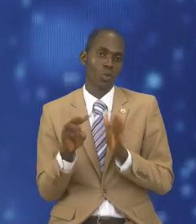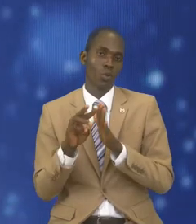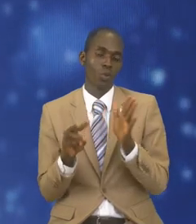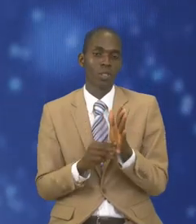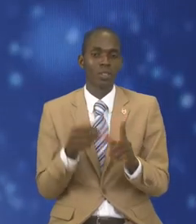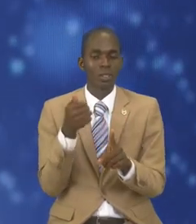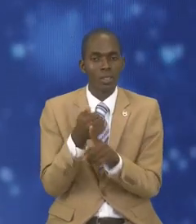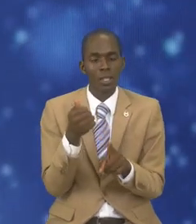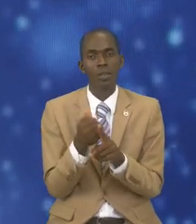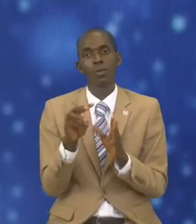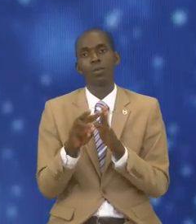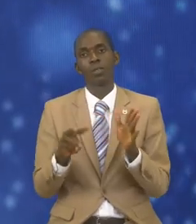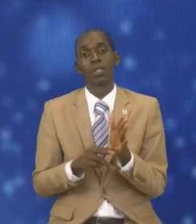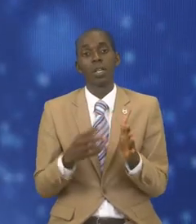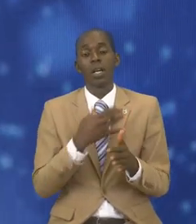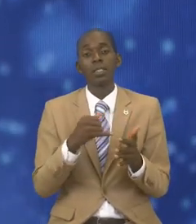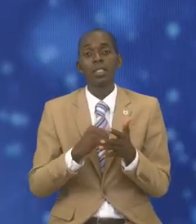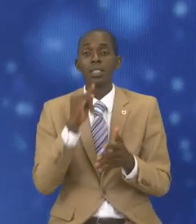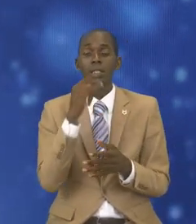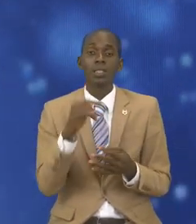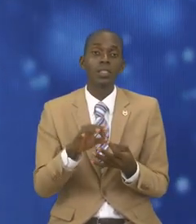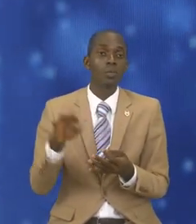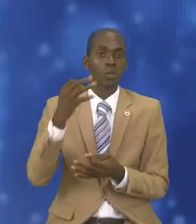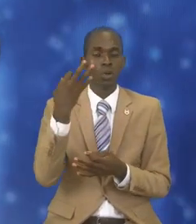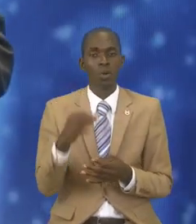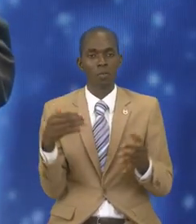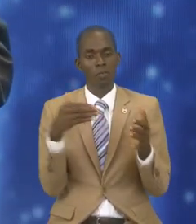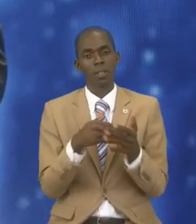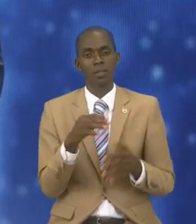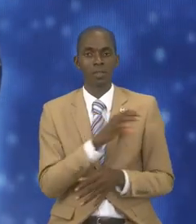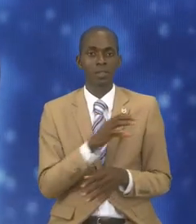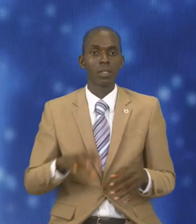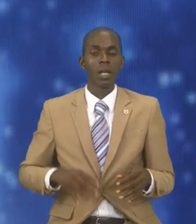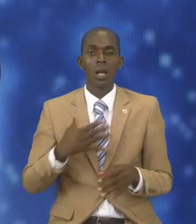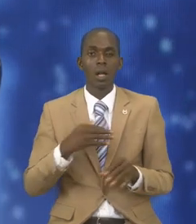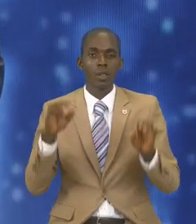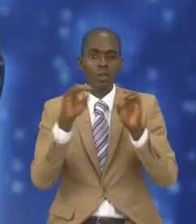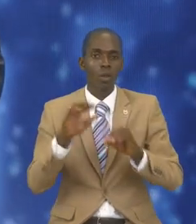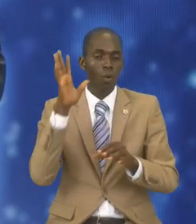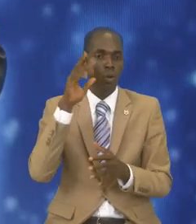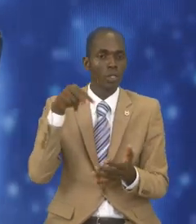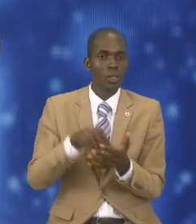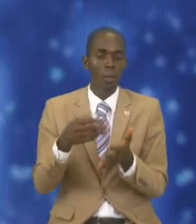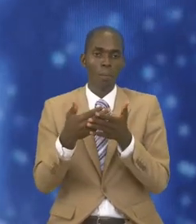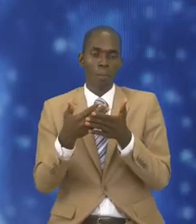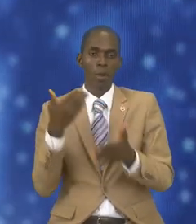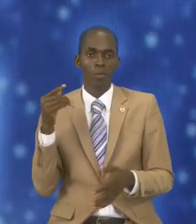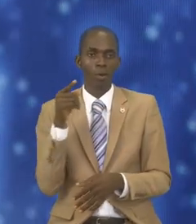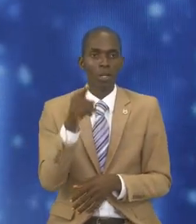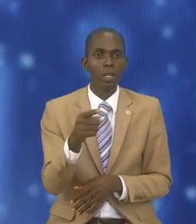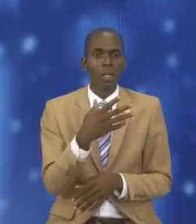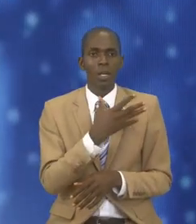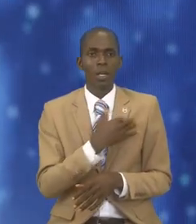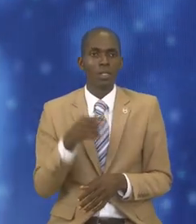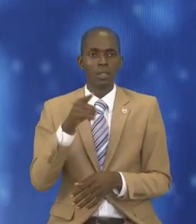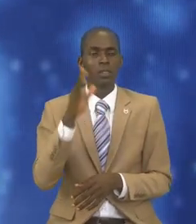self-will, and is the spirit of the Antichrist. And none shall stand before him, and he shall